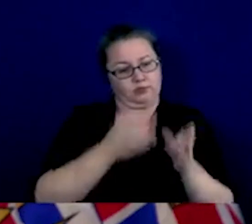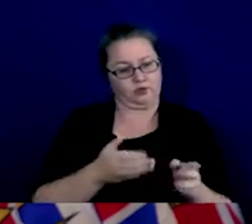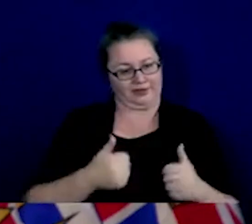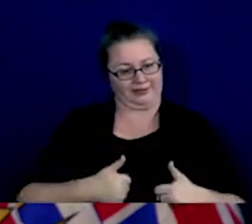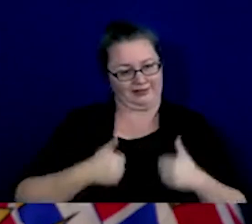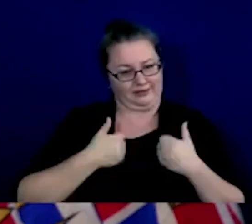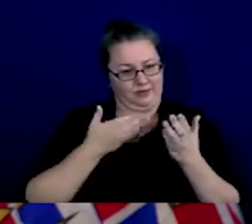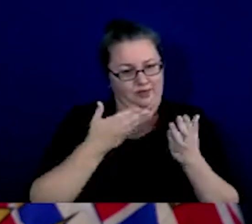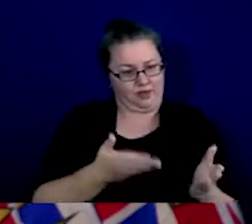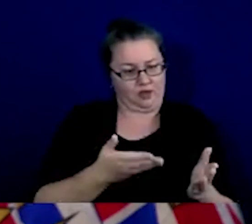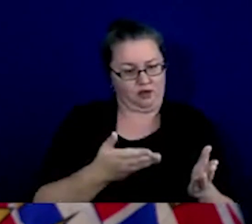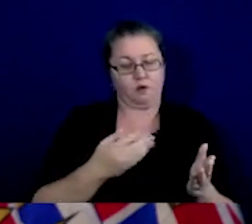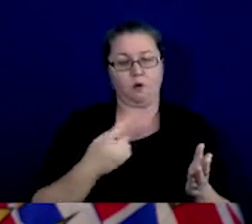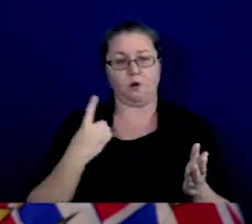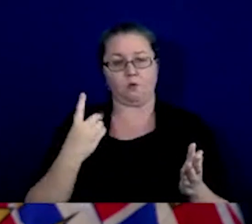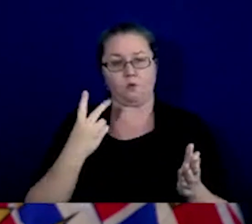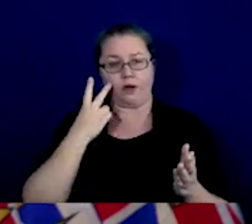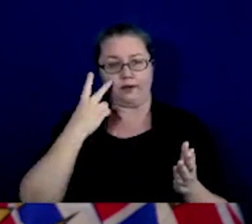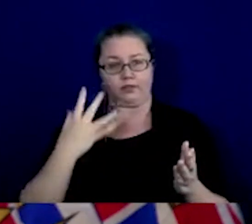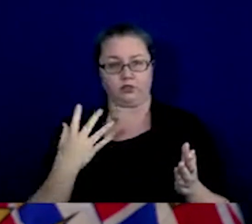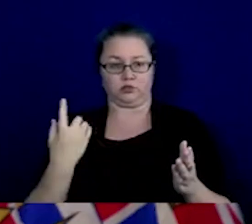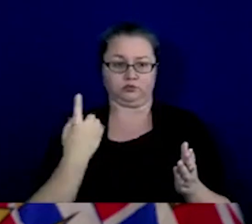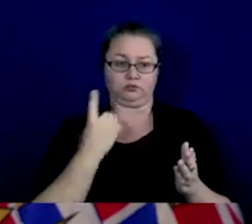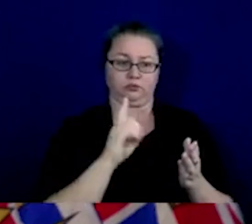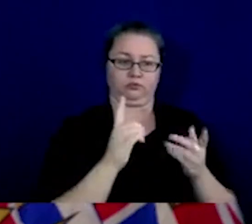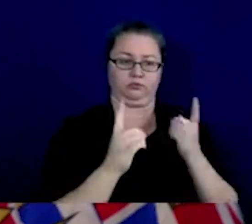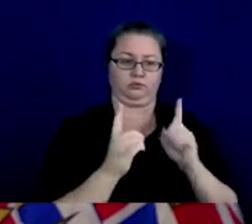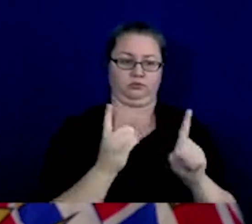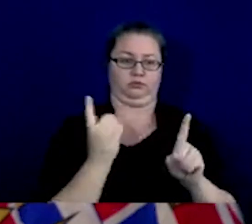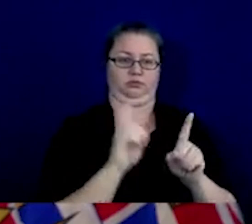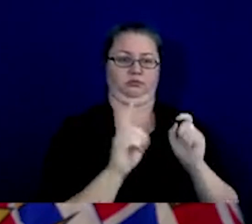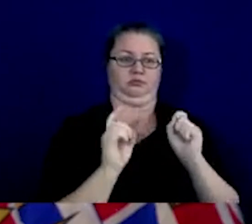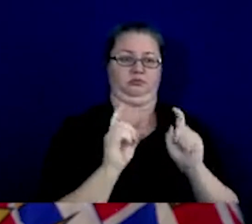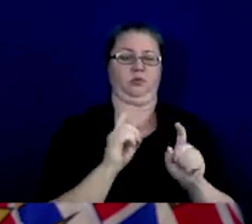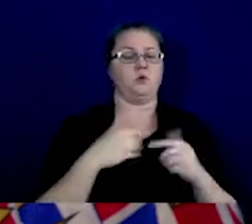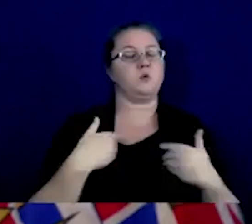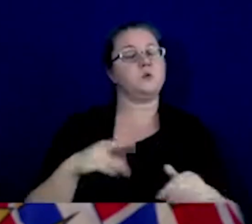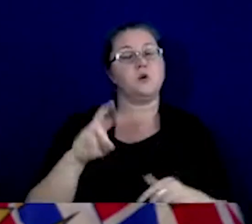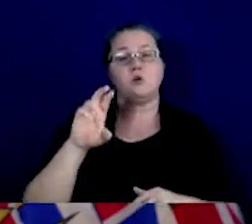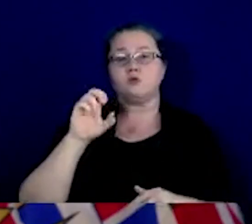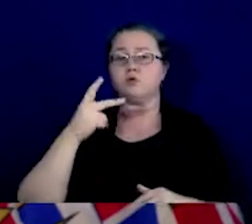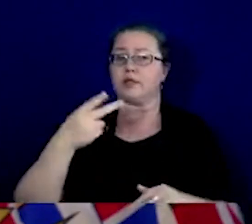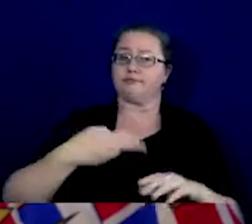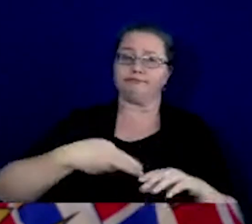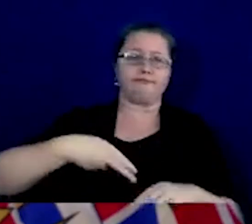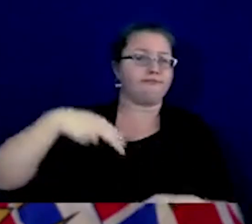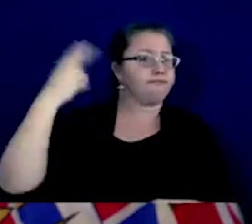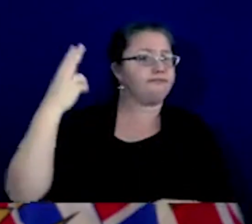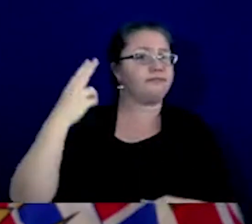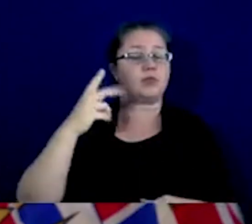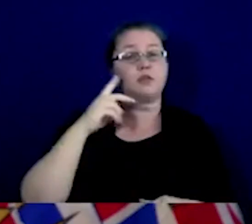for us, making sure that we have PPE to protect staff, to protect residents, to protect visitors.